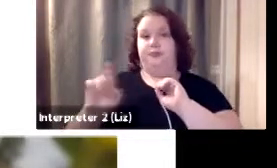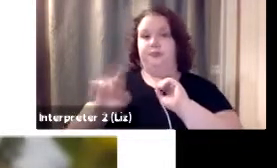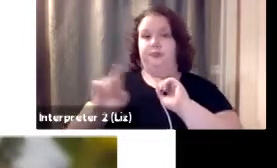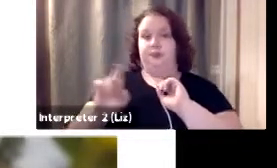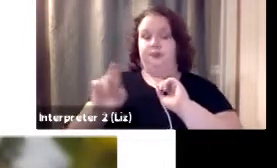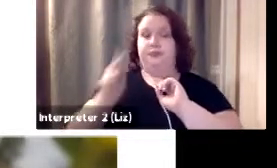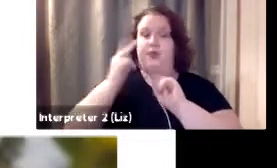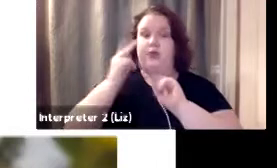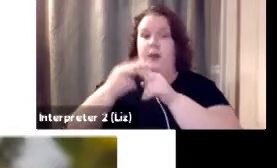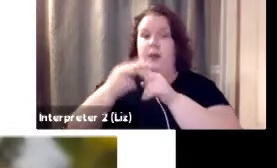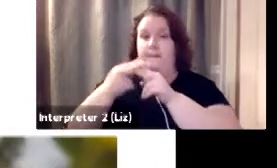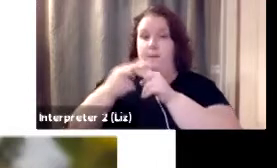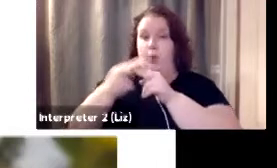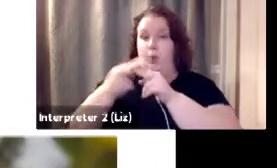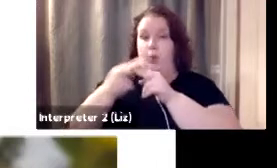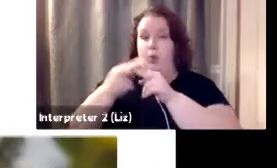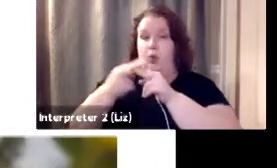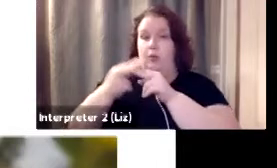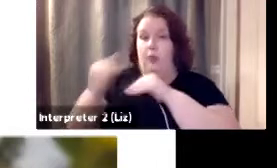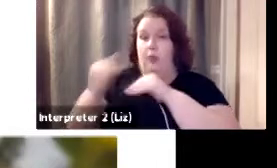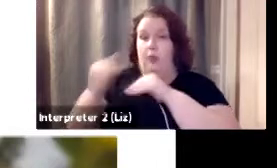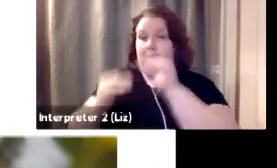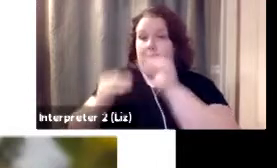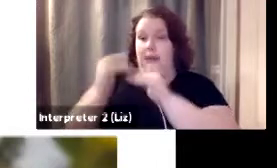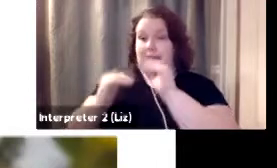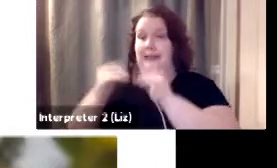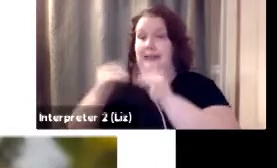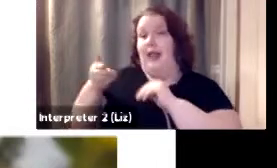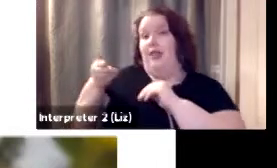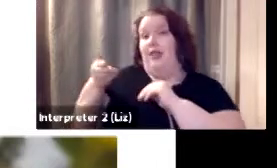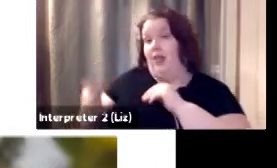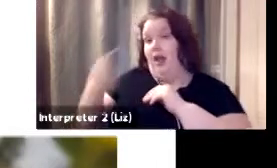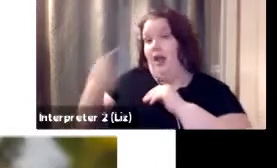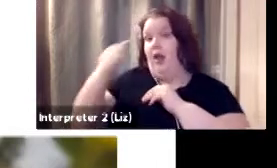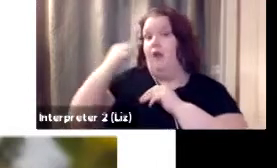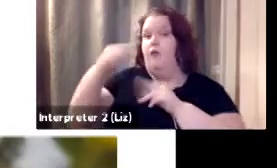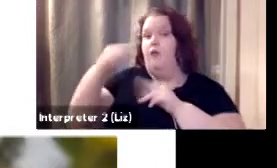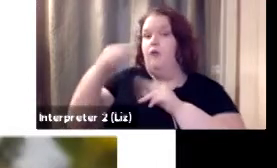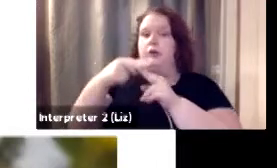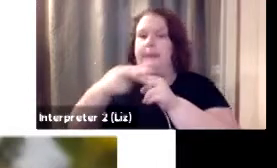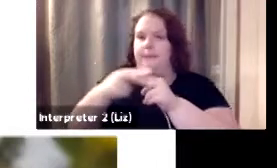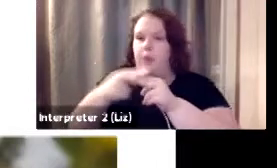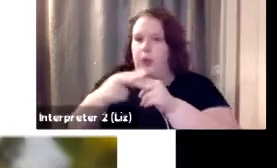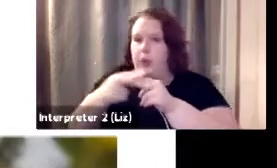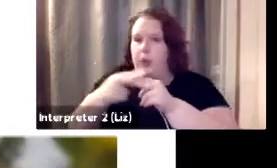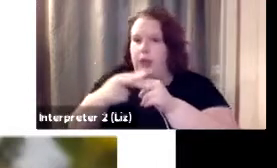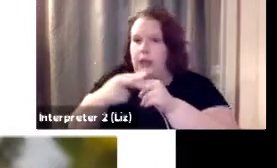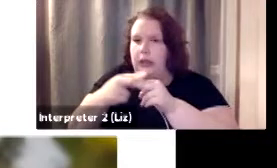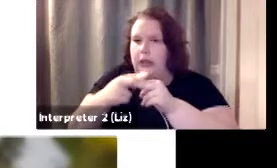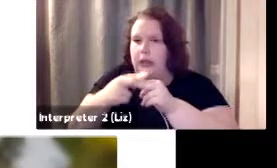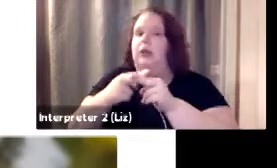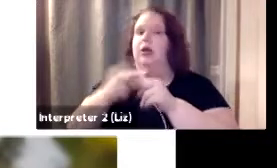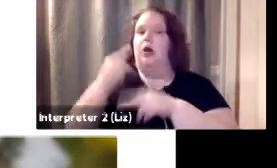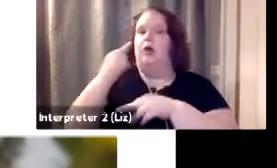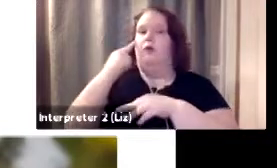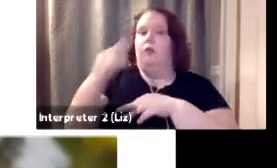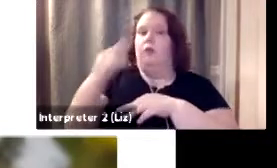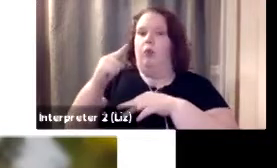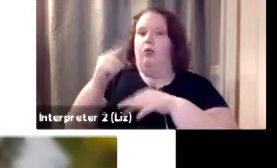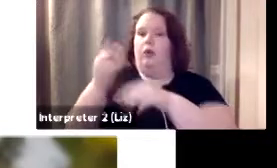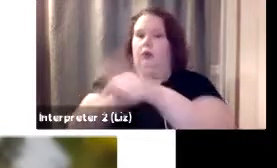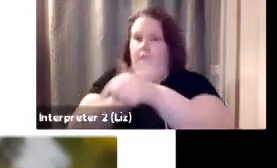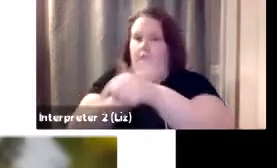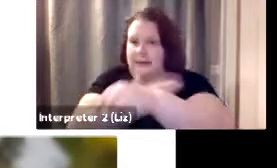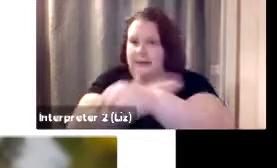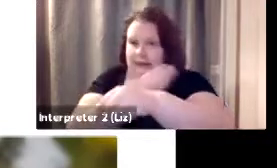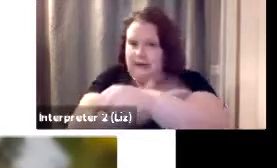Those were moved there to support the phasing. And so it's sort of in the middle of the screen towards the bottom is the existing